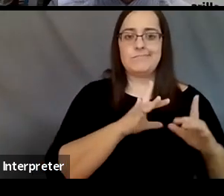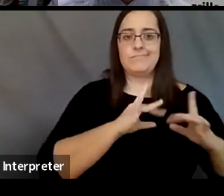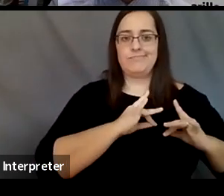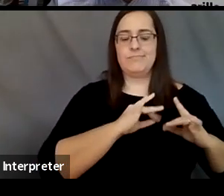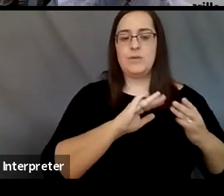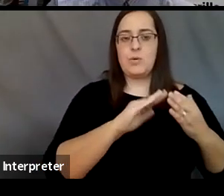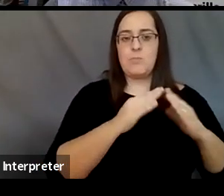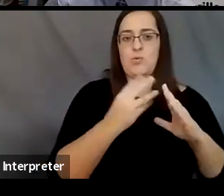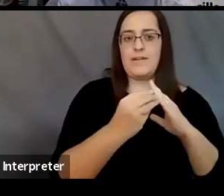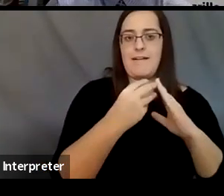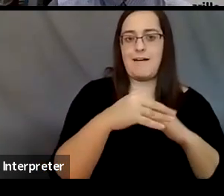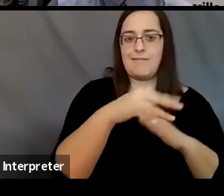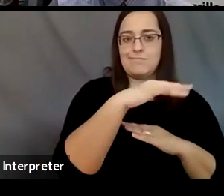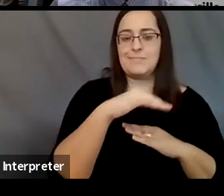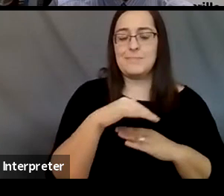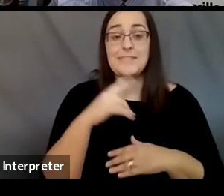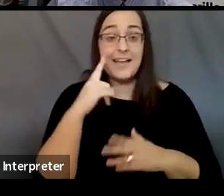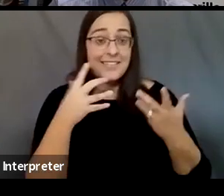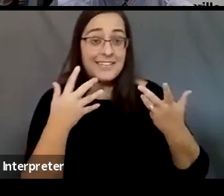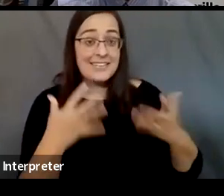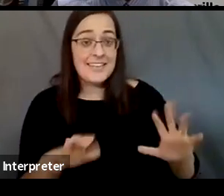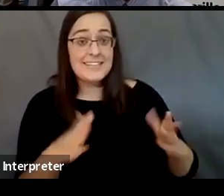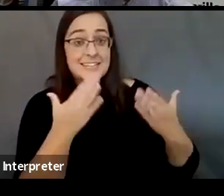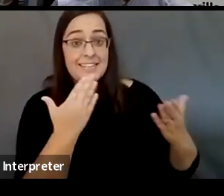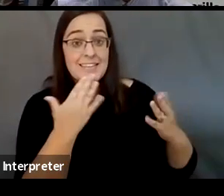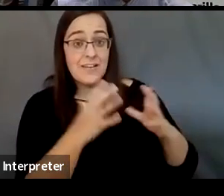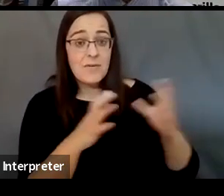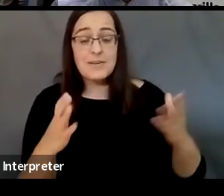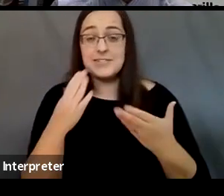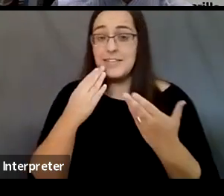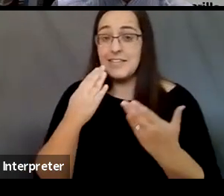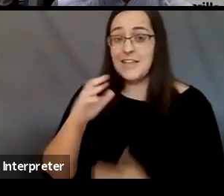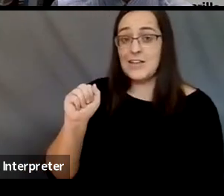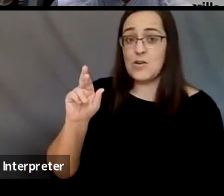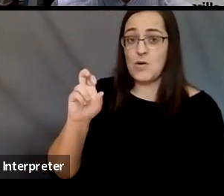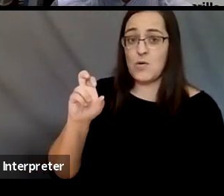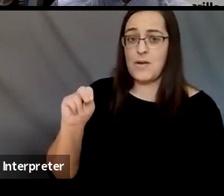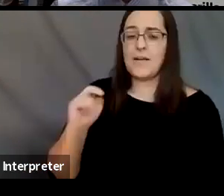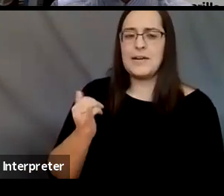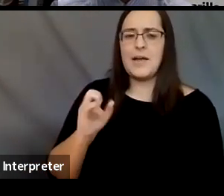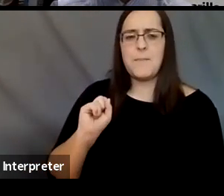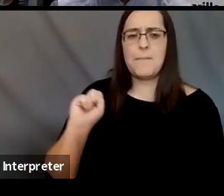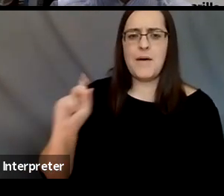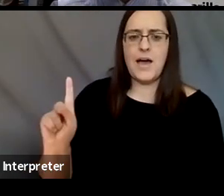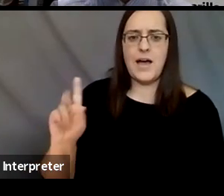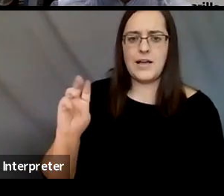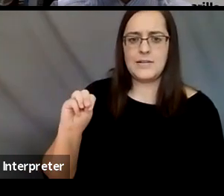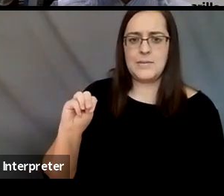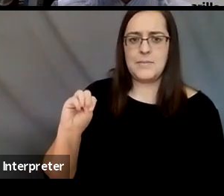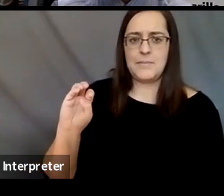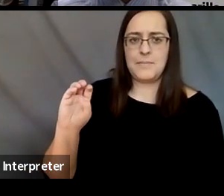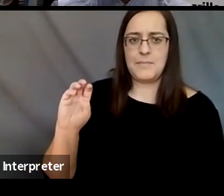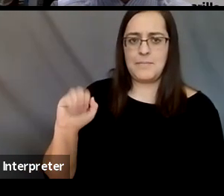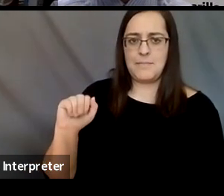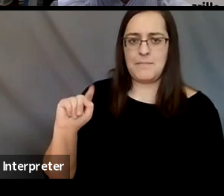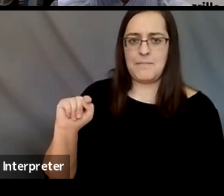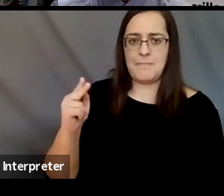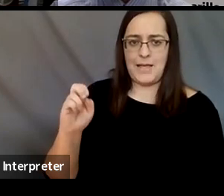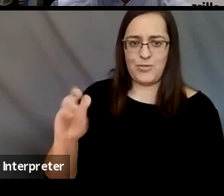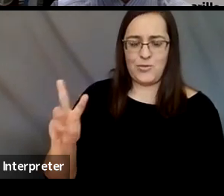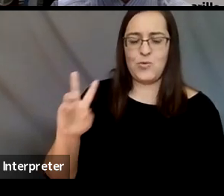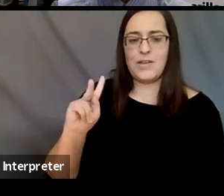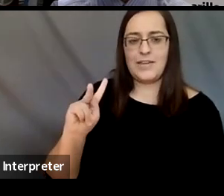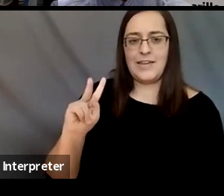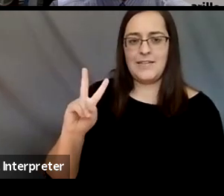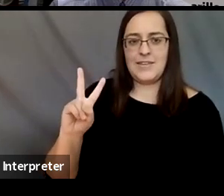All righty, I think that has me covered. Thank you very much. Thank you, Aaron. We'll now go back to Matthew Kinchela,